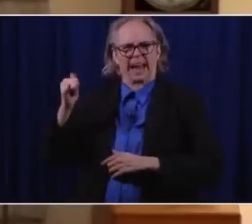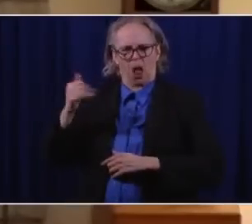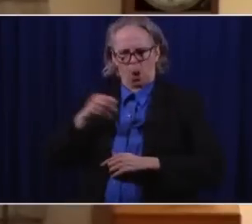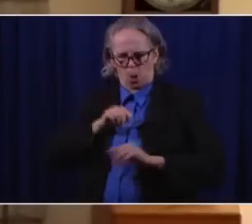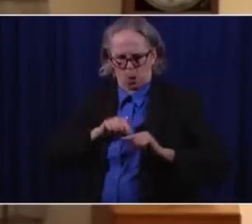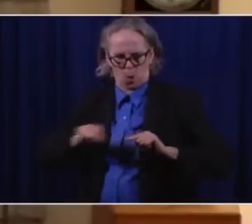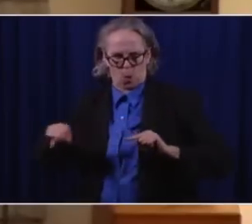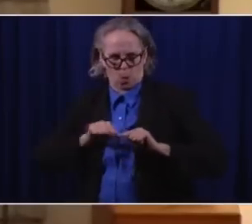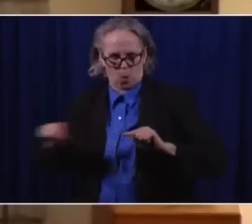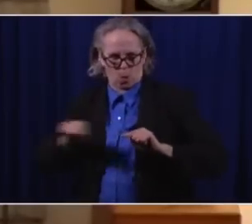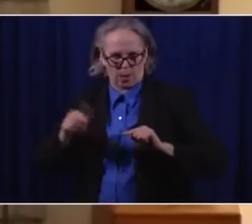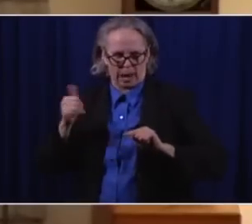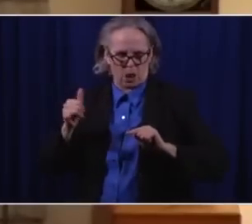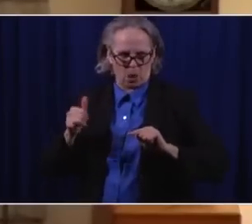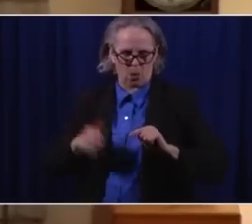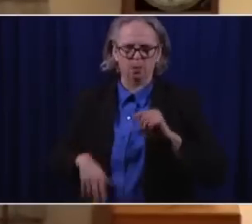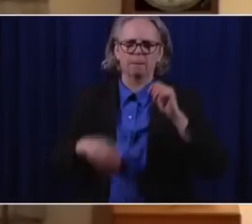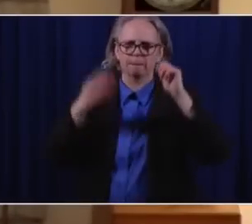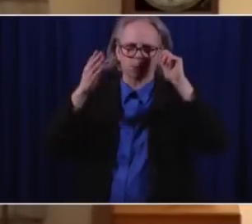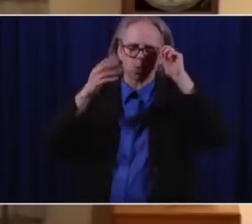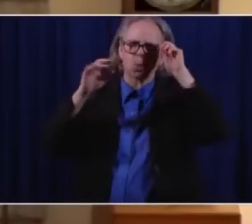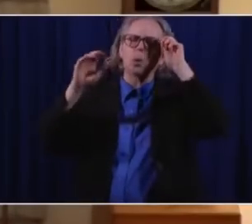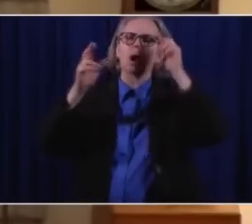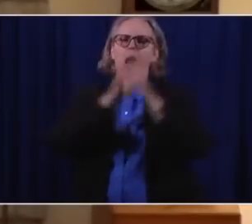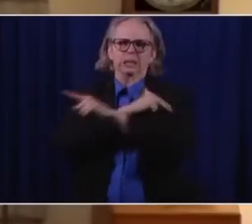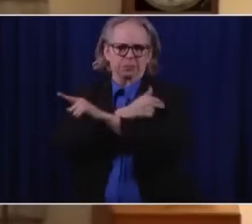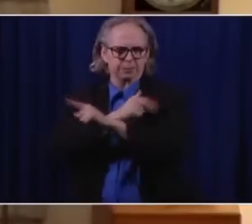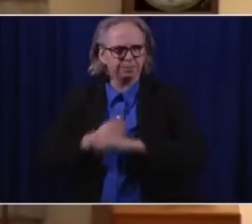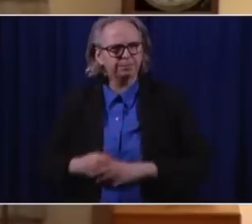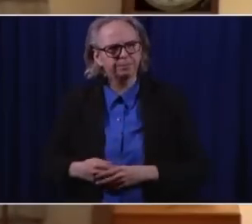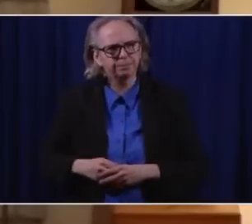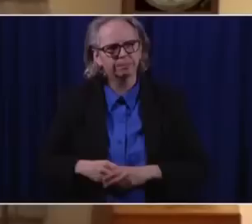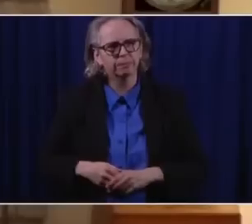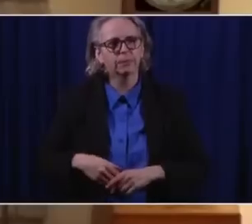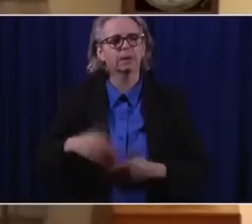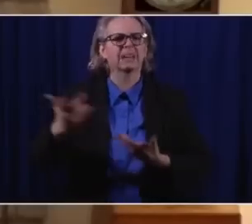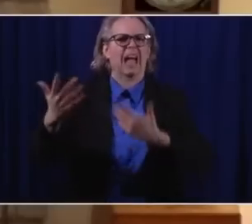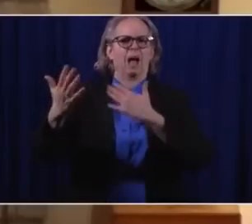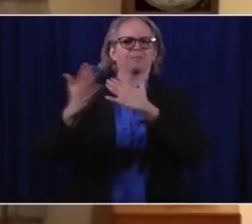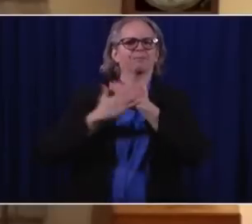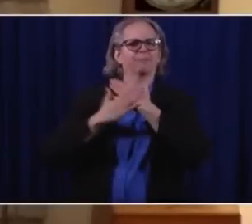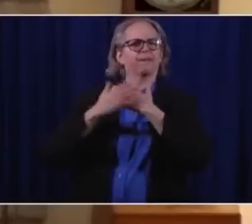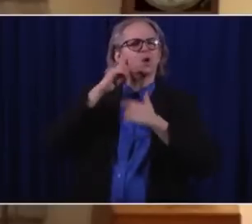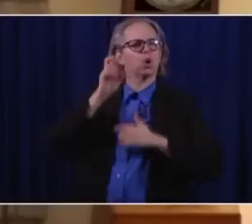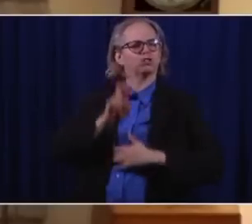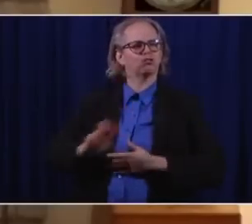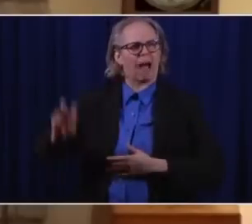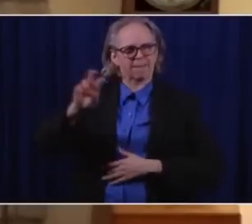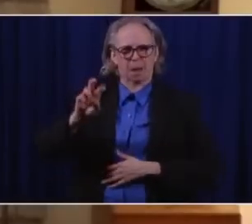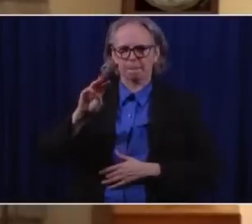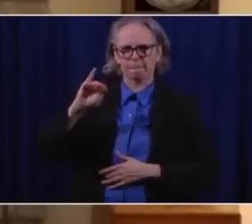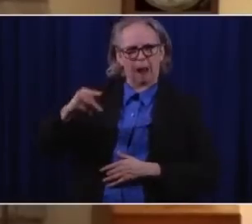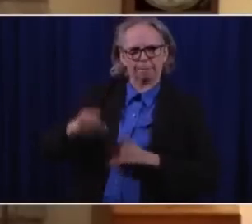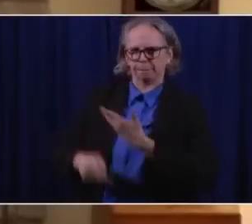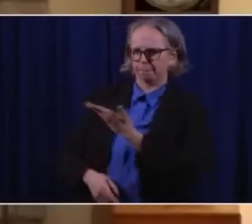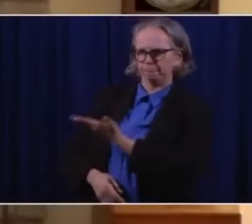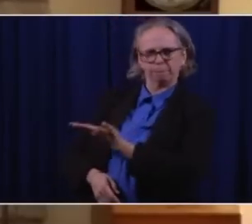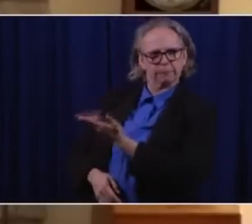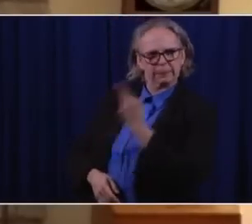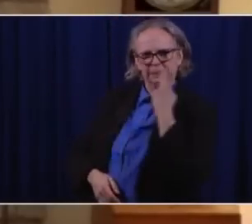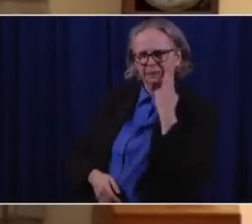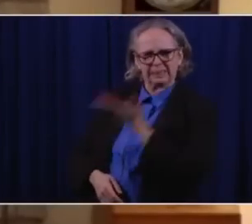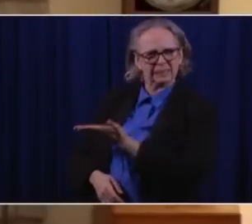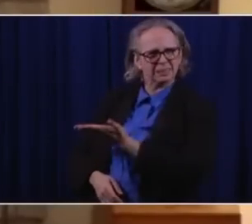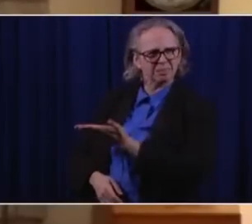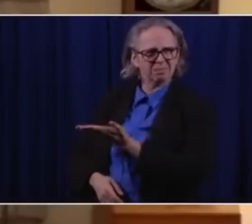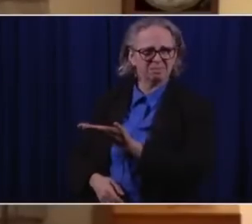our hospitals. Travel advisory map, we'll do this very quickly. You'll see cases